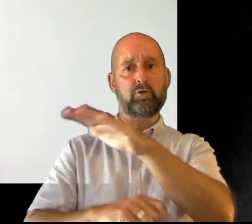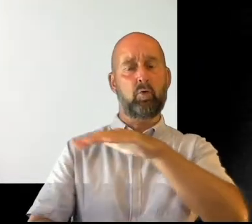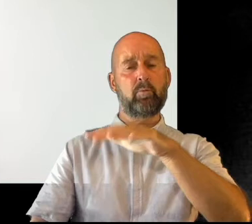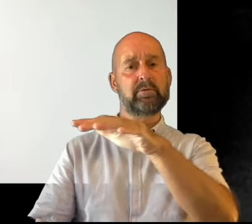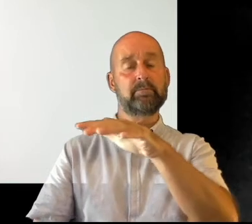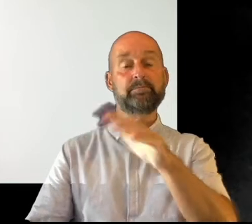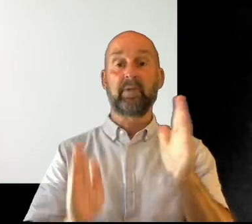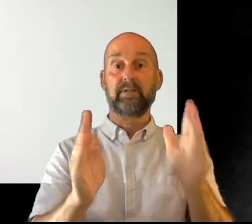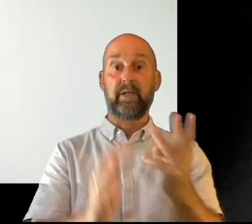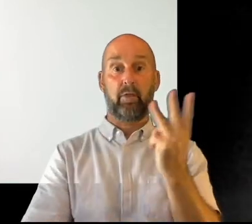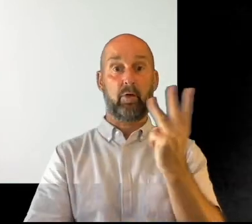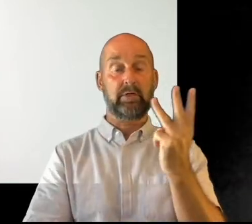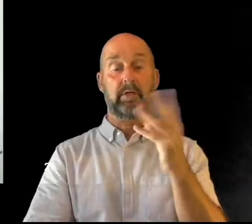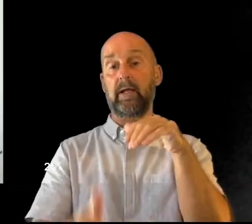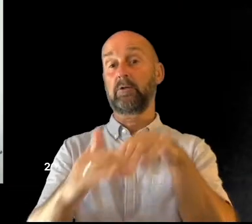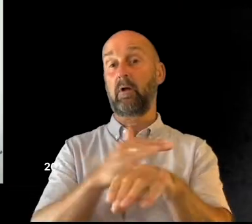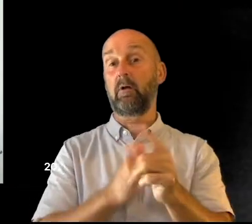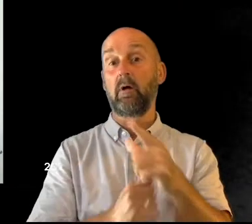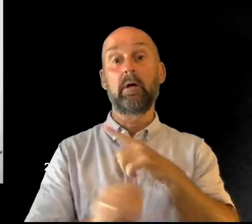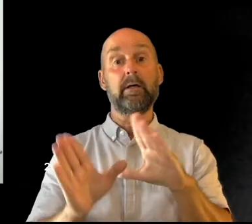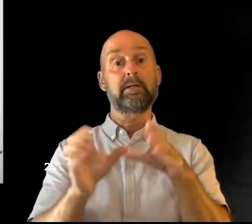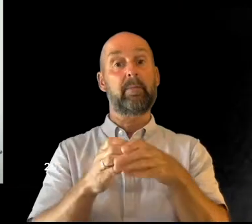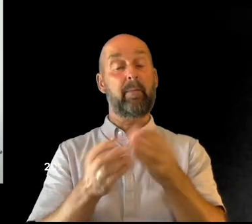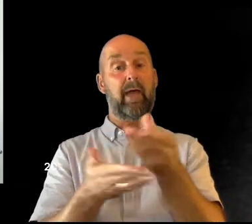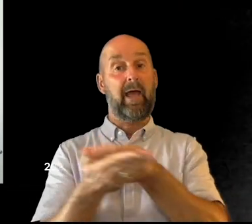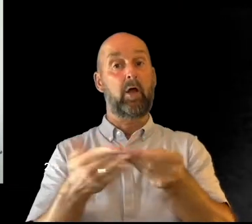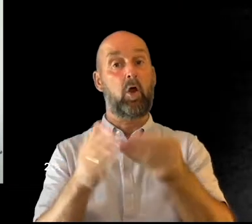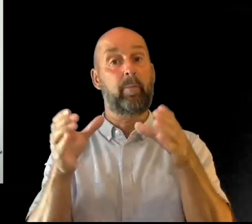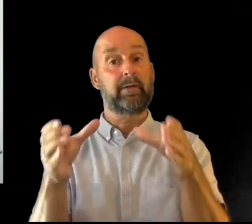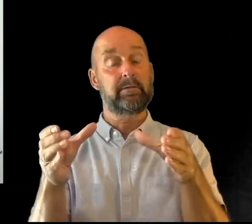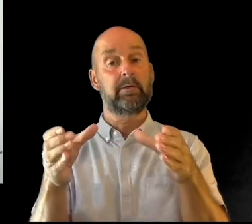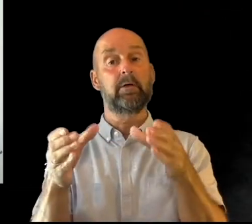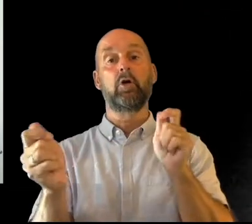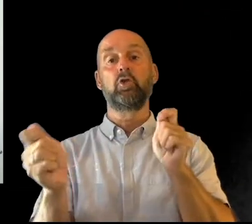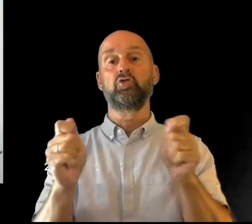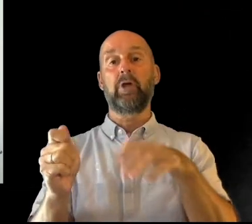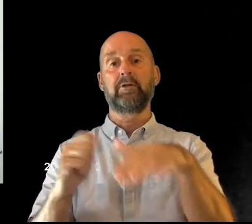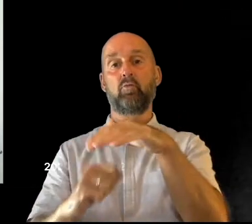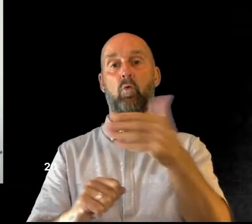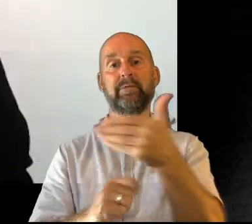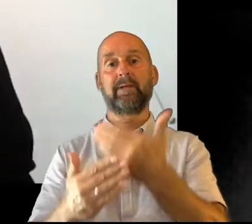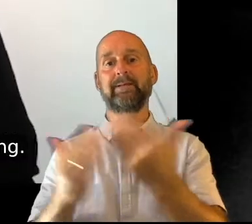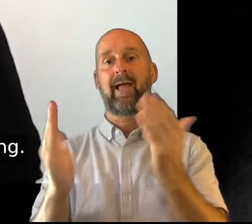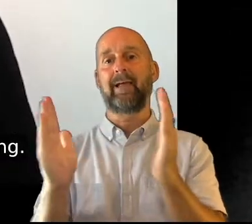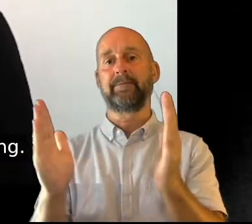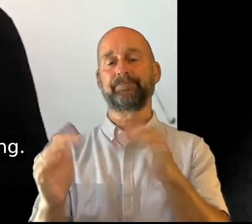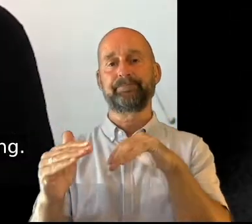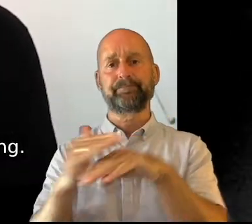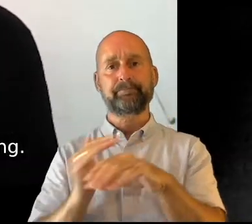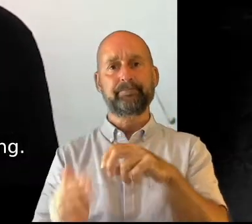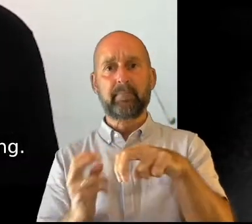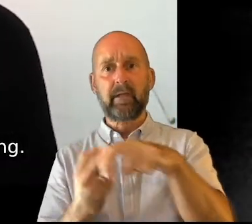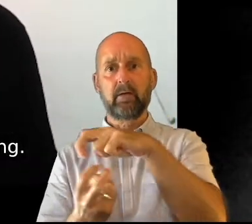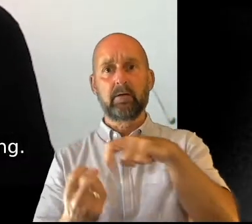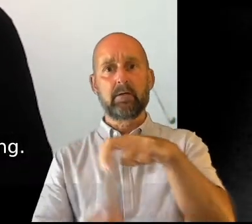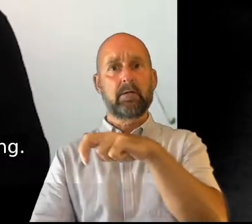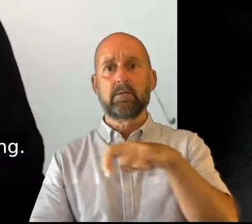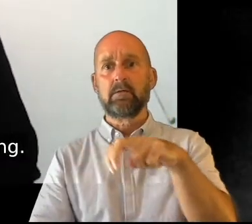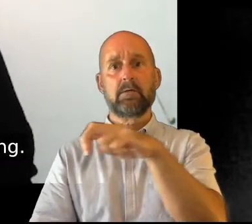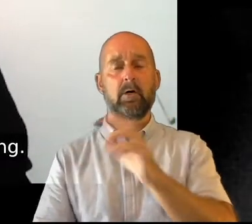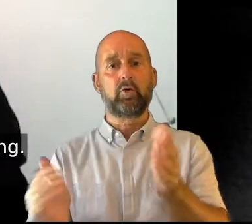Scene 13. Internal. Department of Health and Economics. Changing rooms. Day. Samrah paces inside a